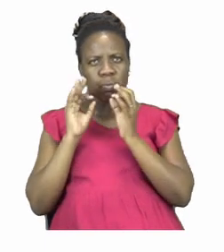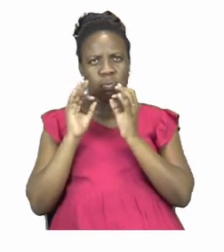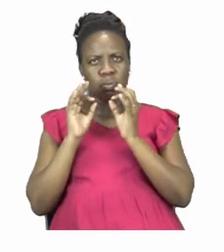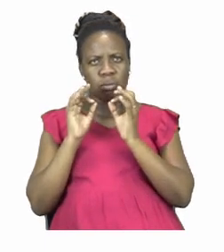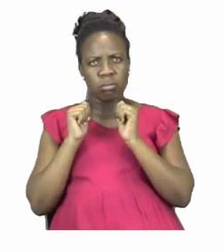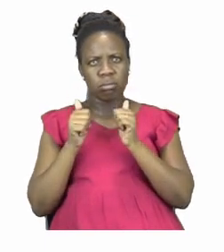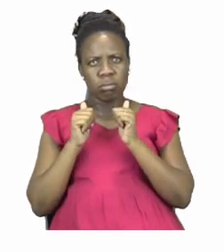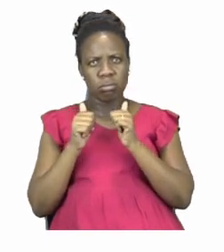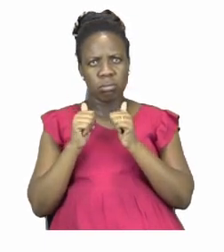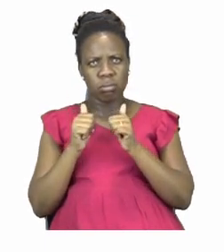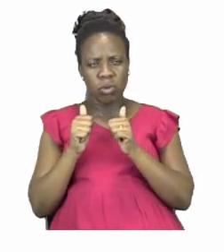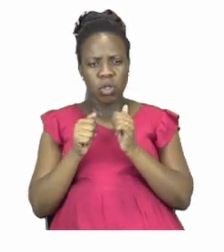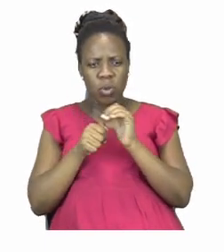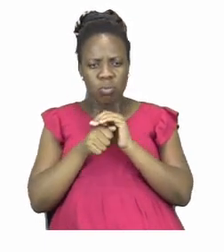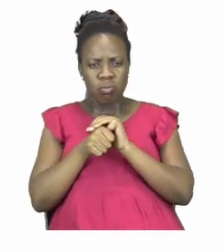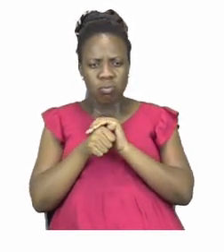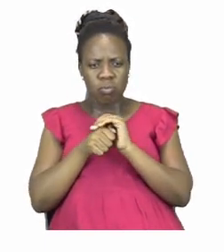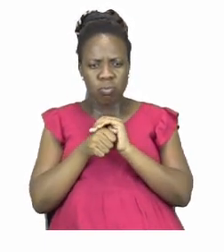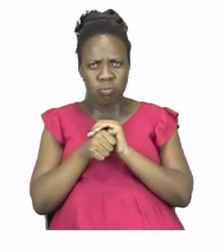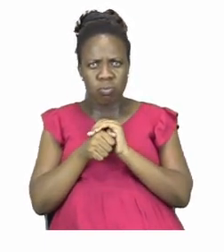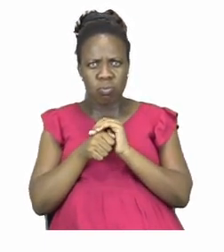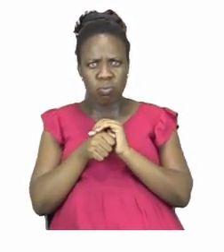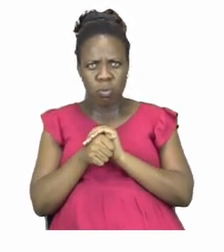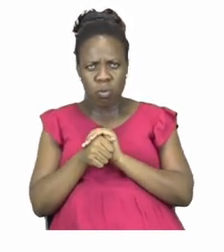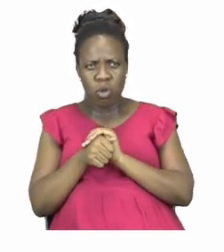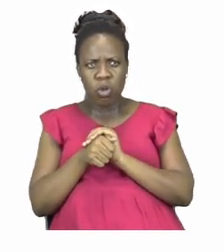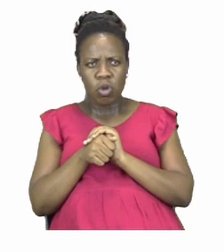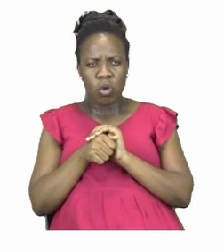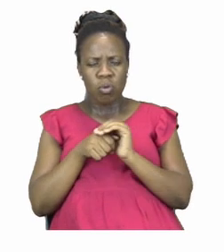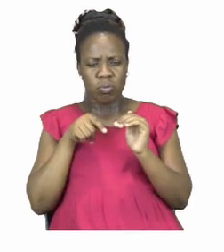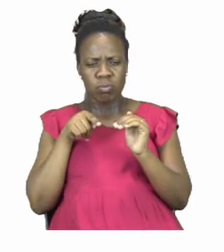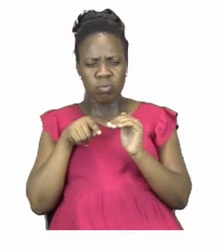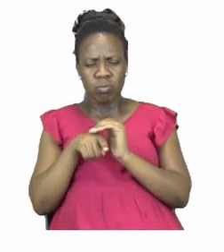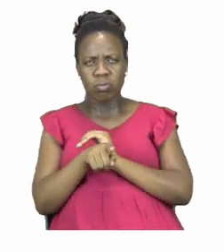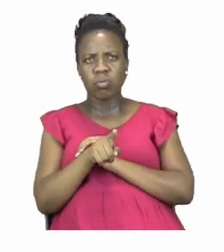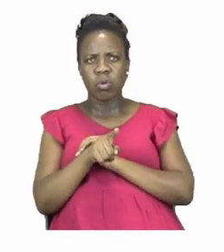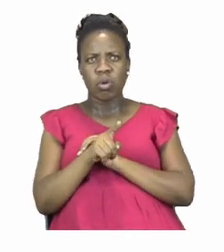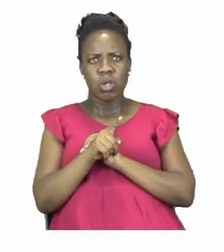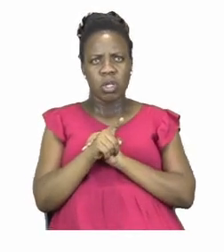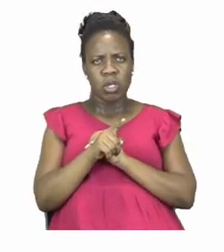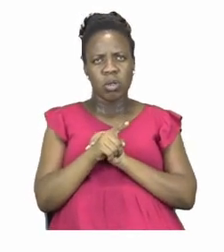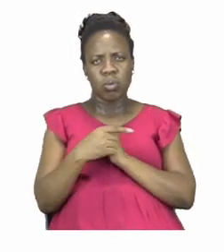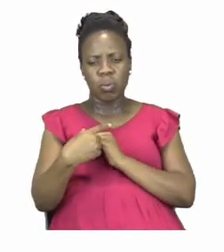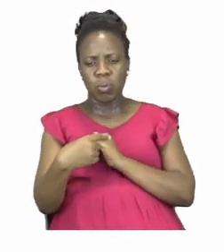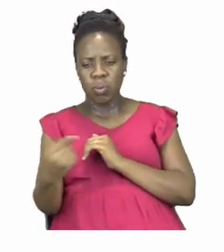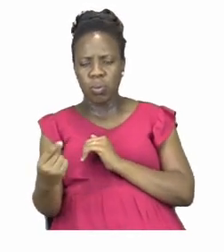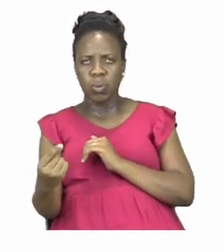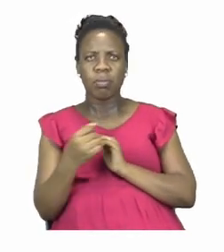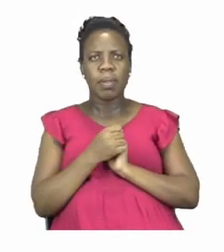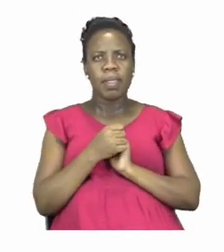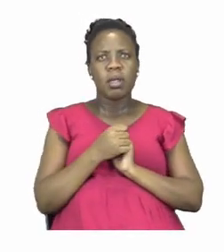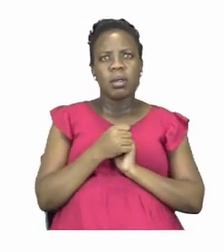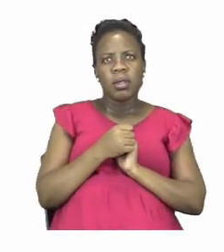will see the tortoise has a number 10 on it. Can you all see the number 10? Good